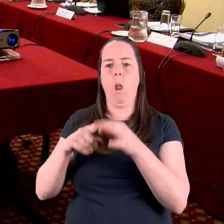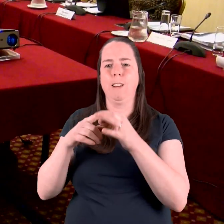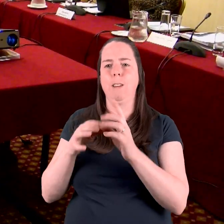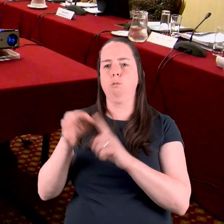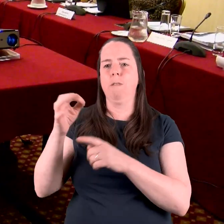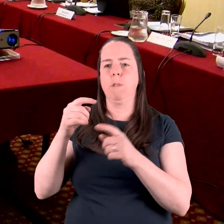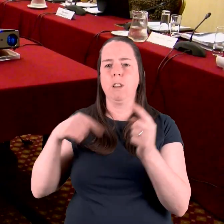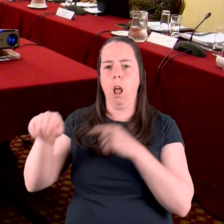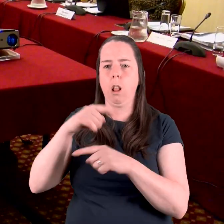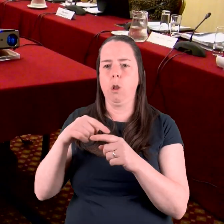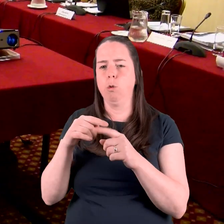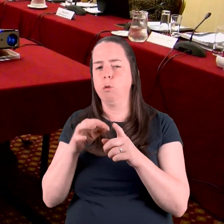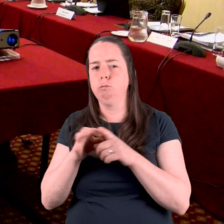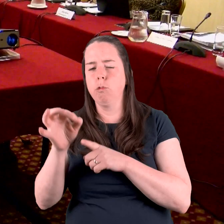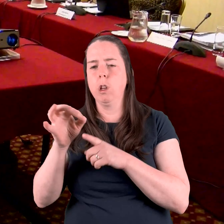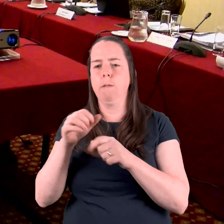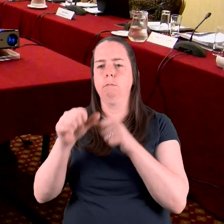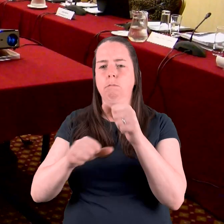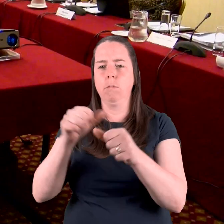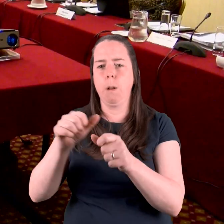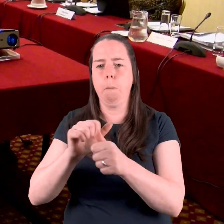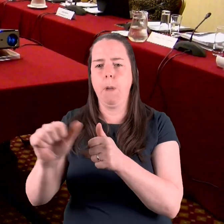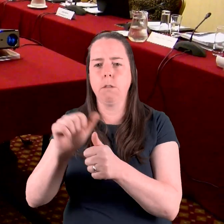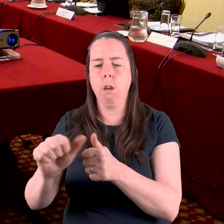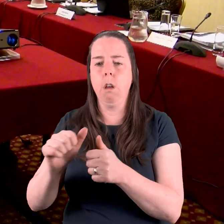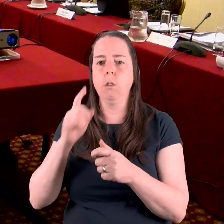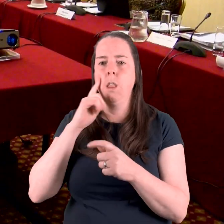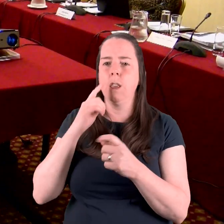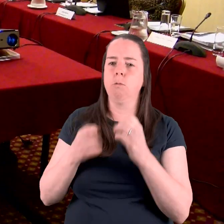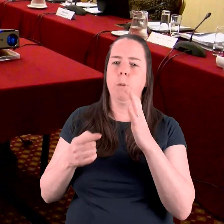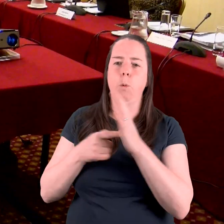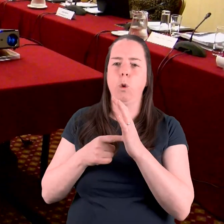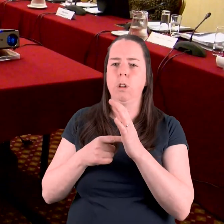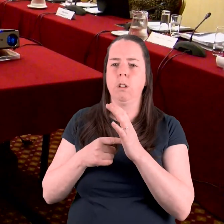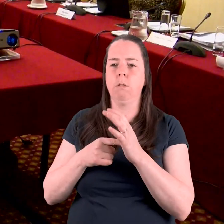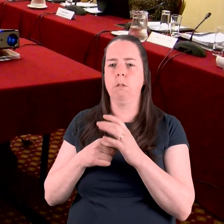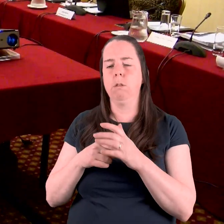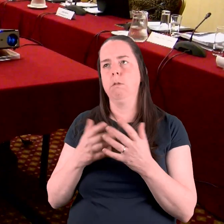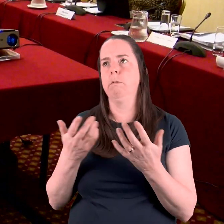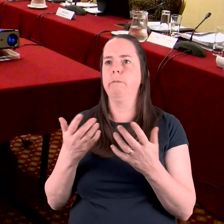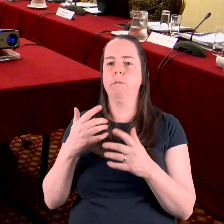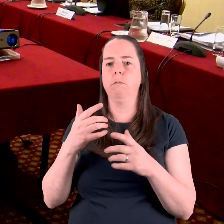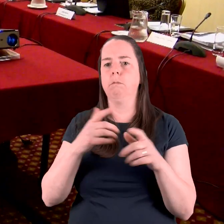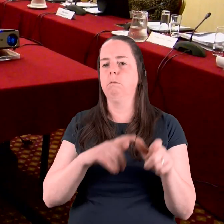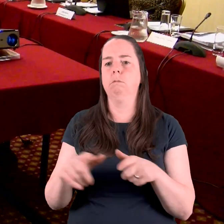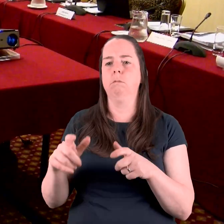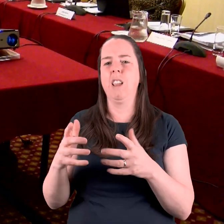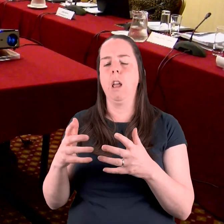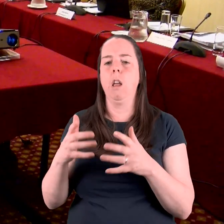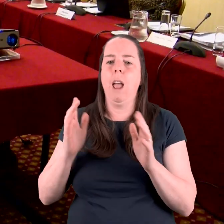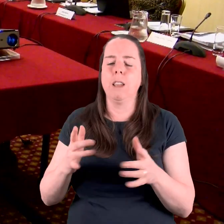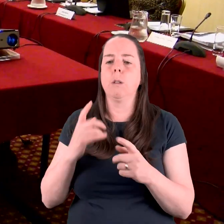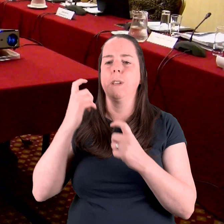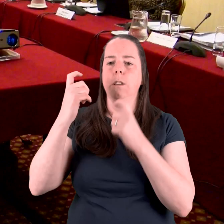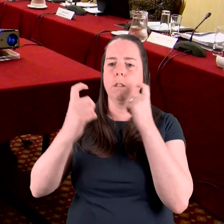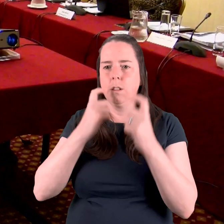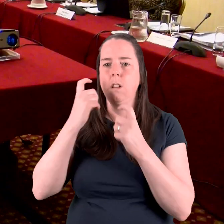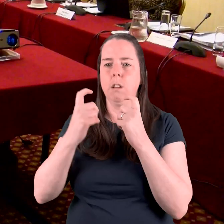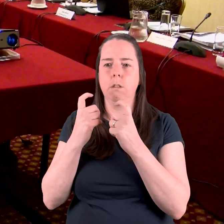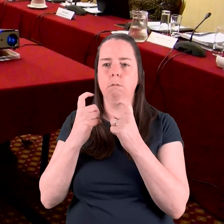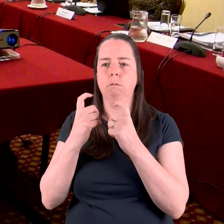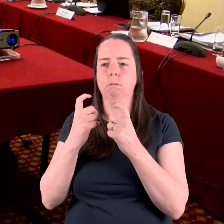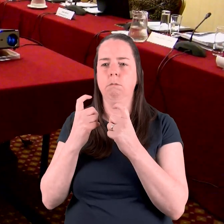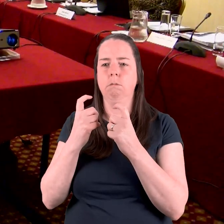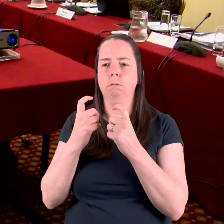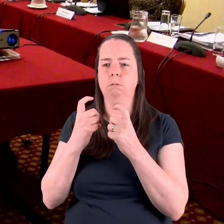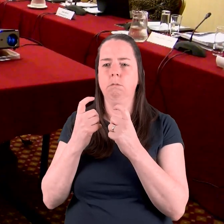quality improvement cycle to tweak it a bit and get it better. So I just think it's really important that we, you know, just don't constantly, it has